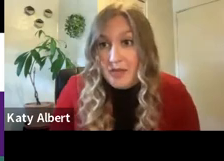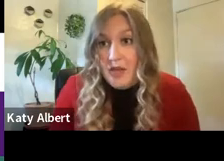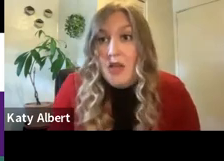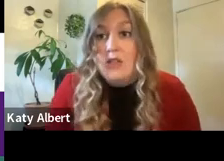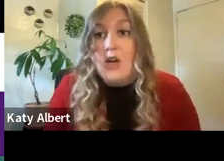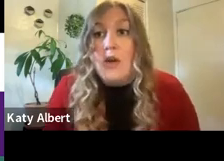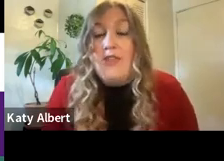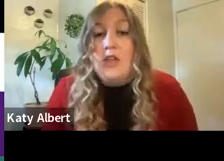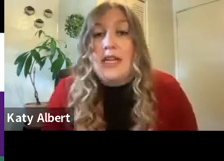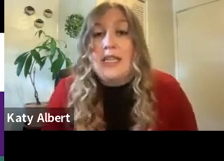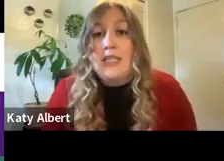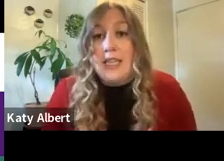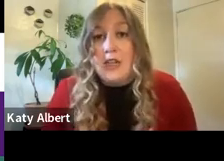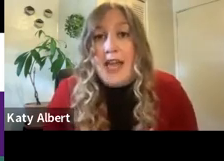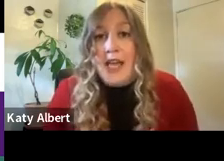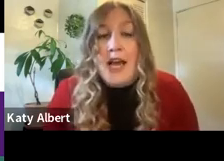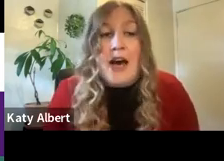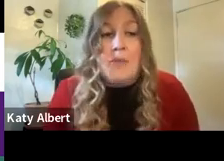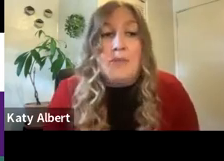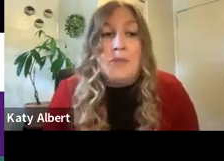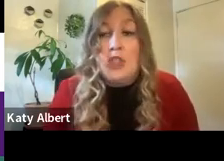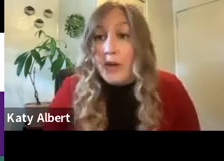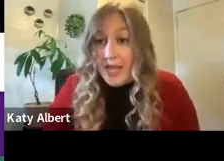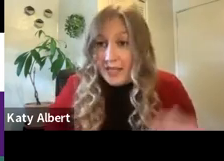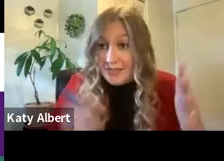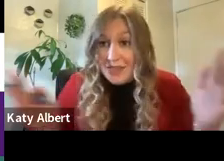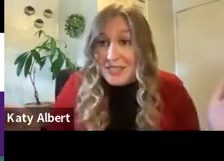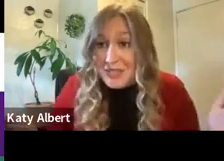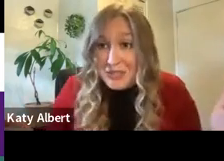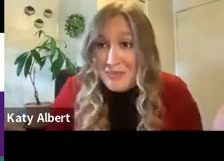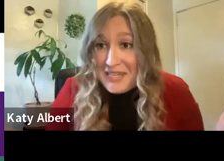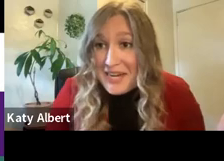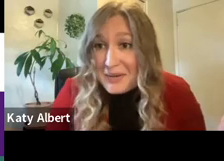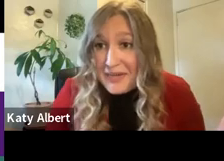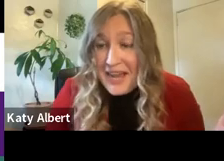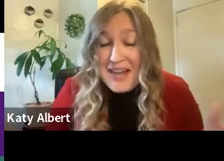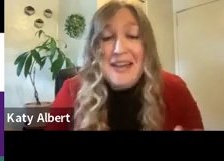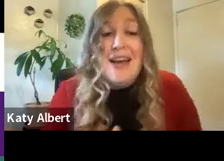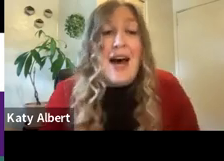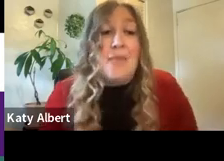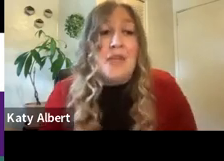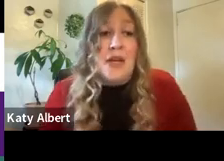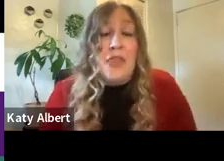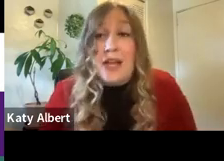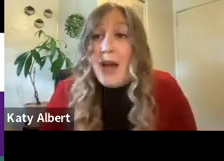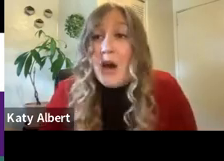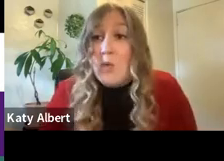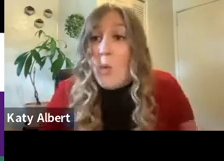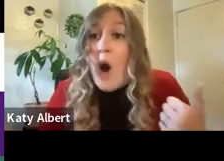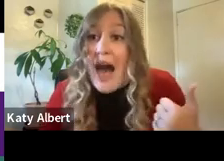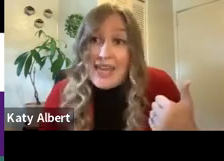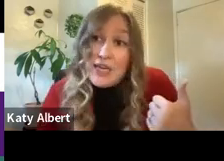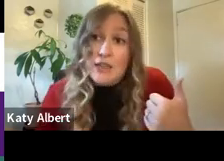time. So if you're considering joining the social media arena, think